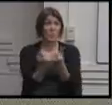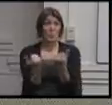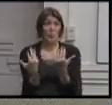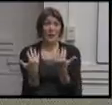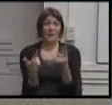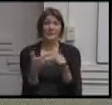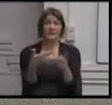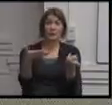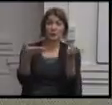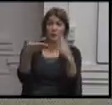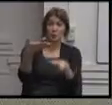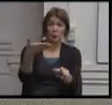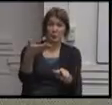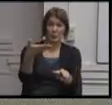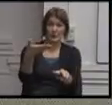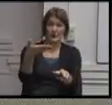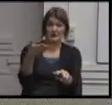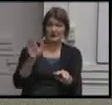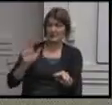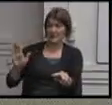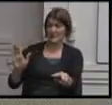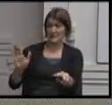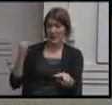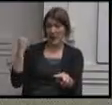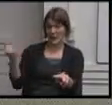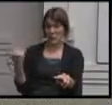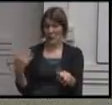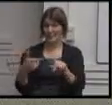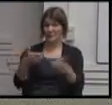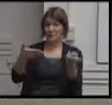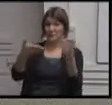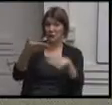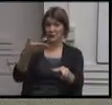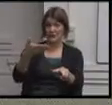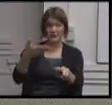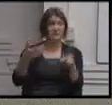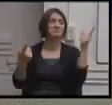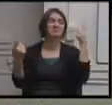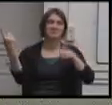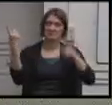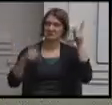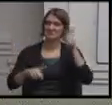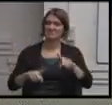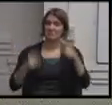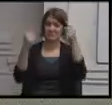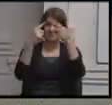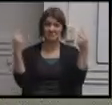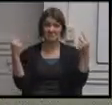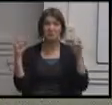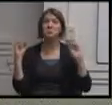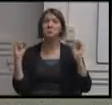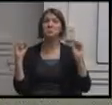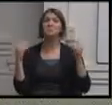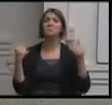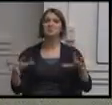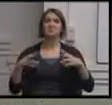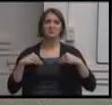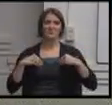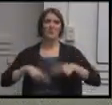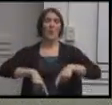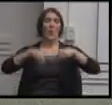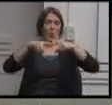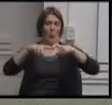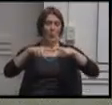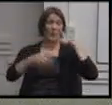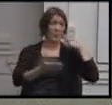of tabling Mr. Scholl's motion until 12/16, please say aye. Aye. Aye. Anybody opposed or abstaining? So we'll take up on